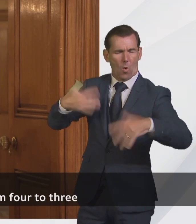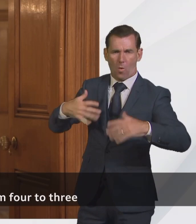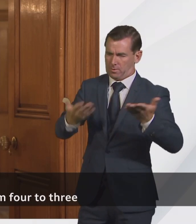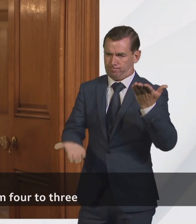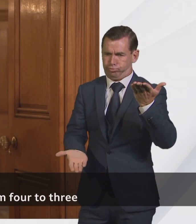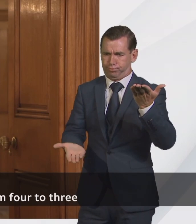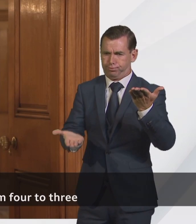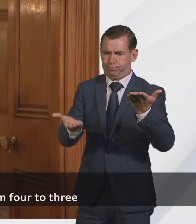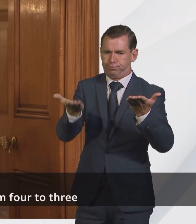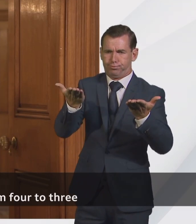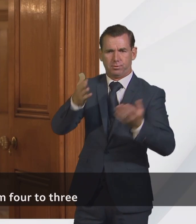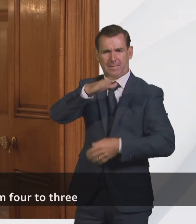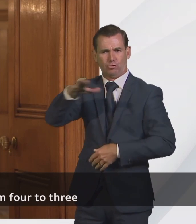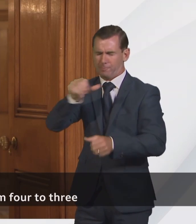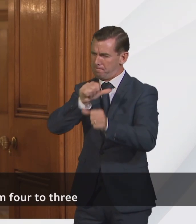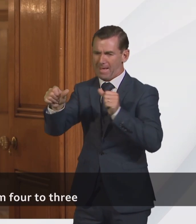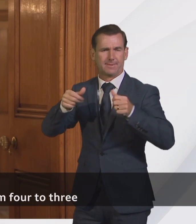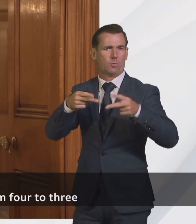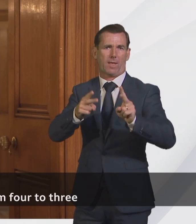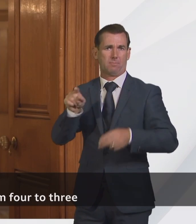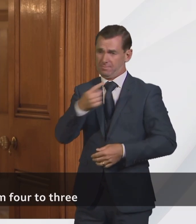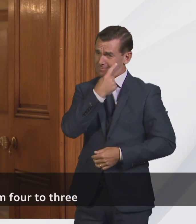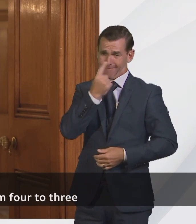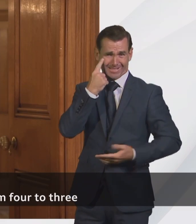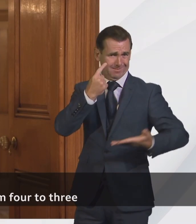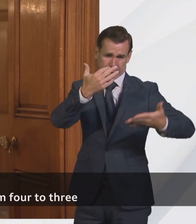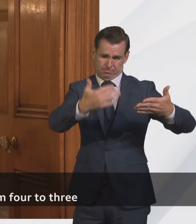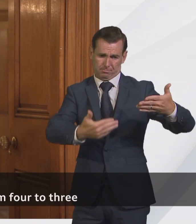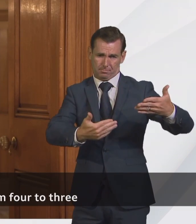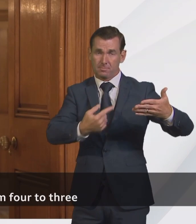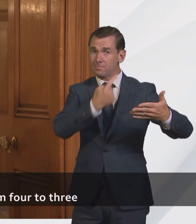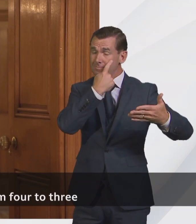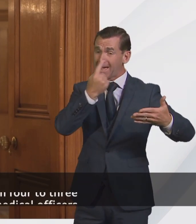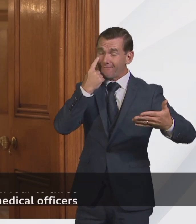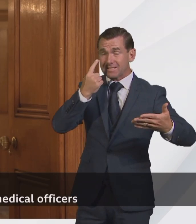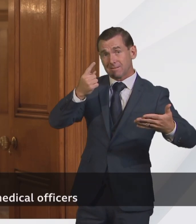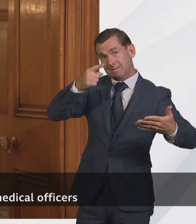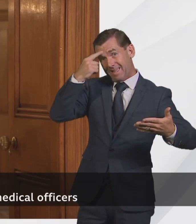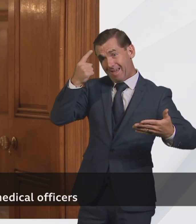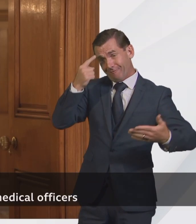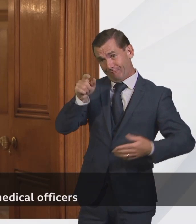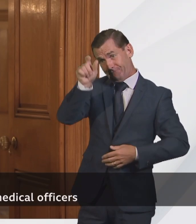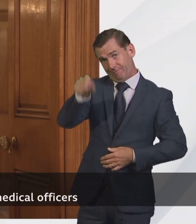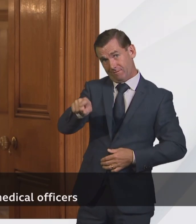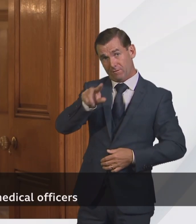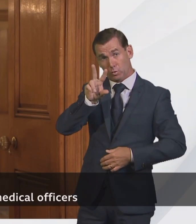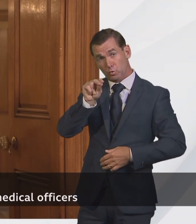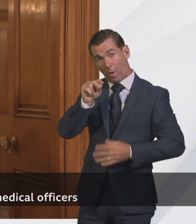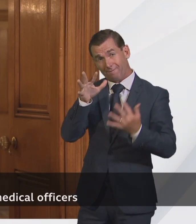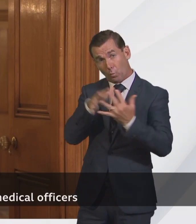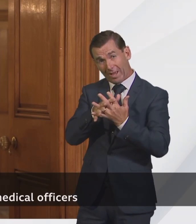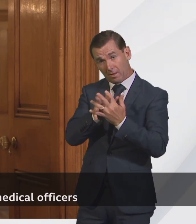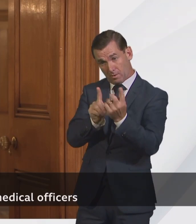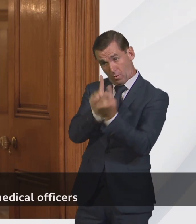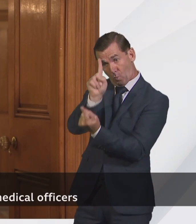will make a big difference, and this is why that we've focused on these efforts, and we'll be looking at how